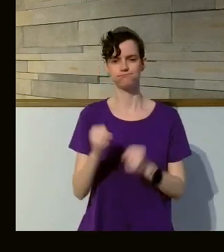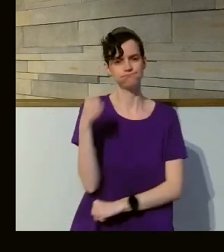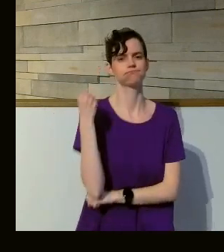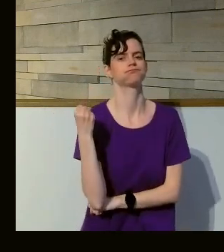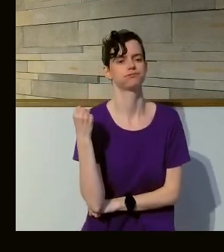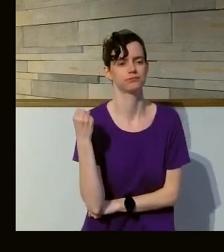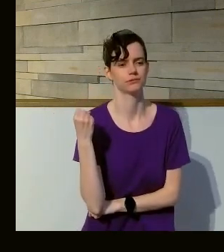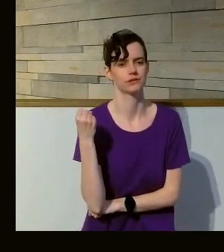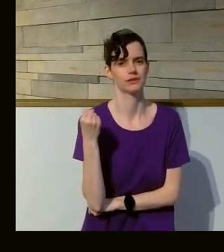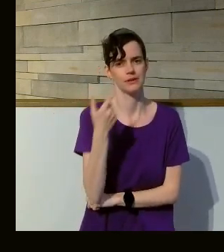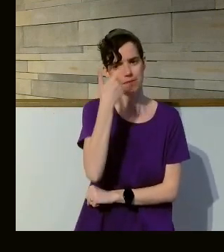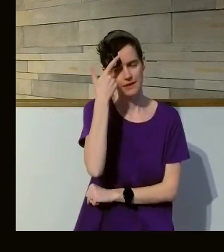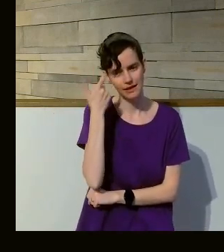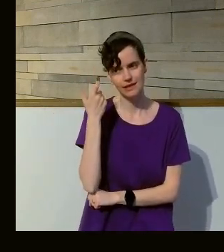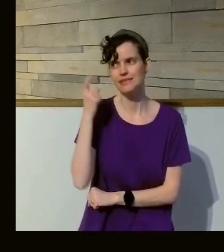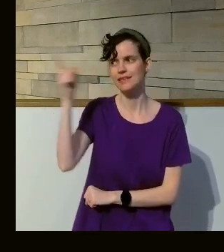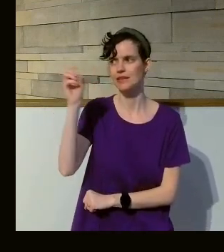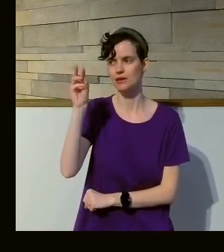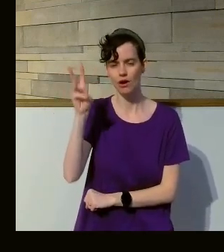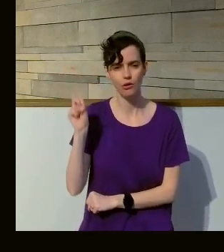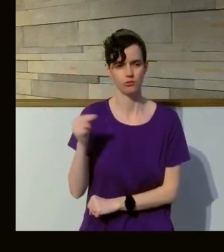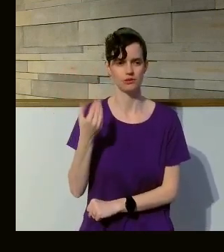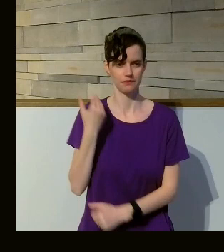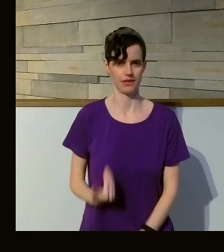am owned by him.